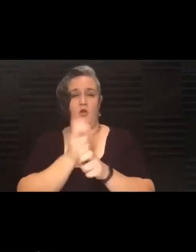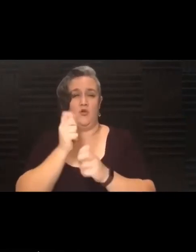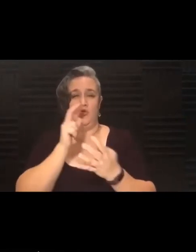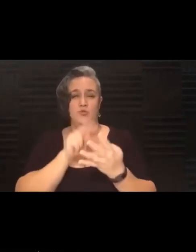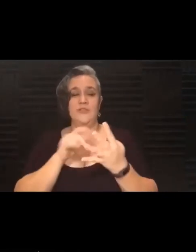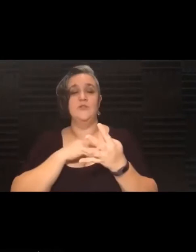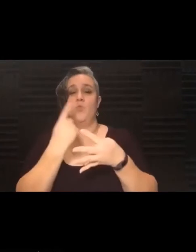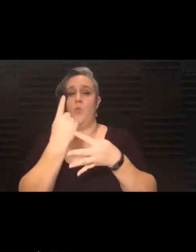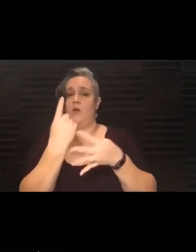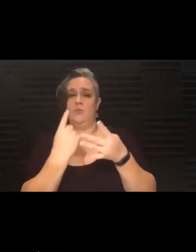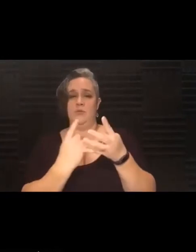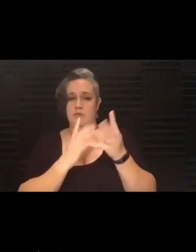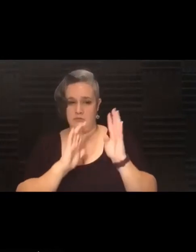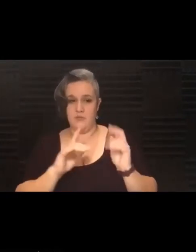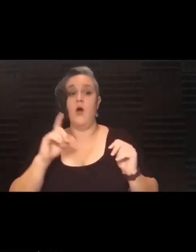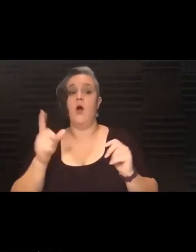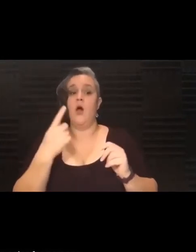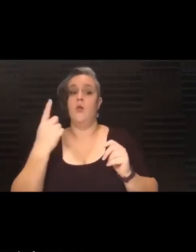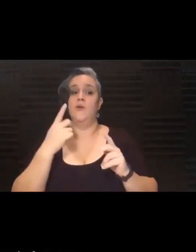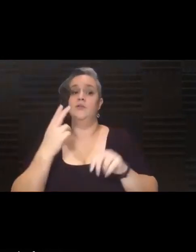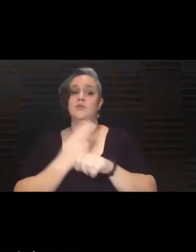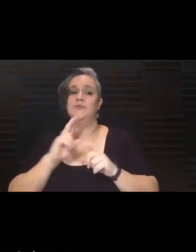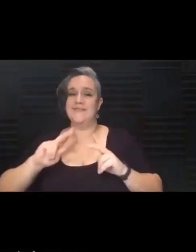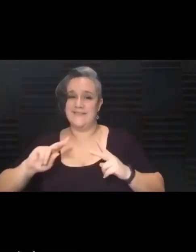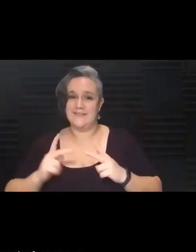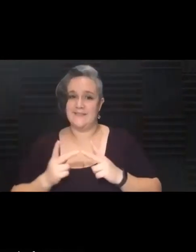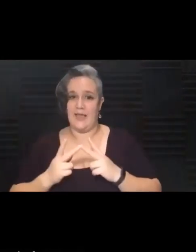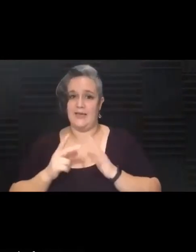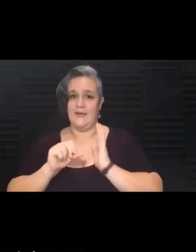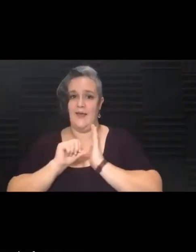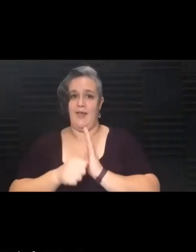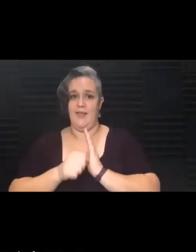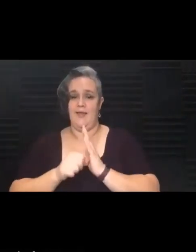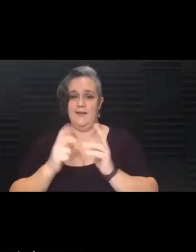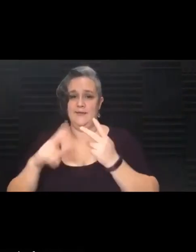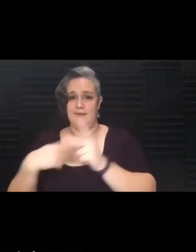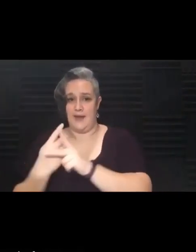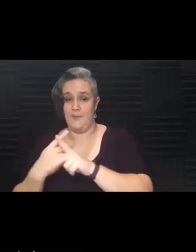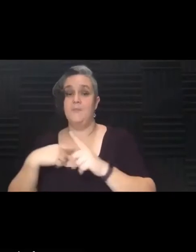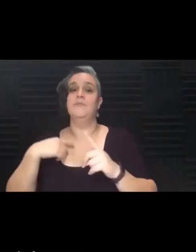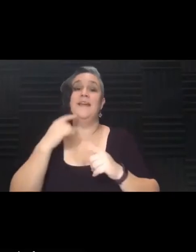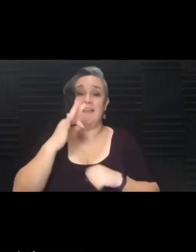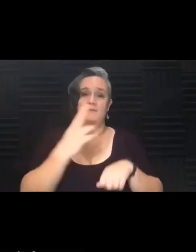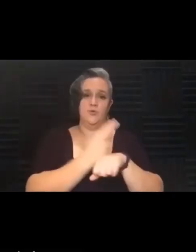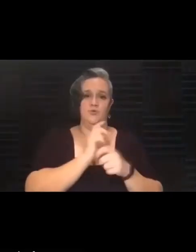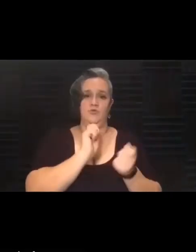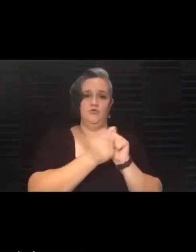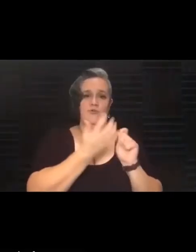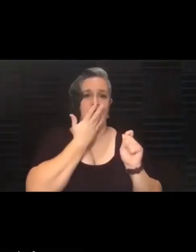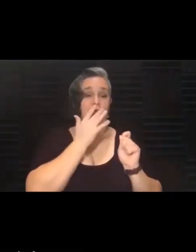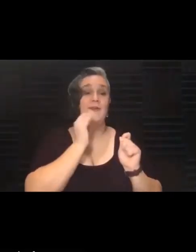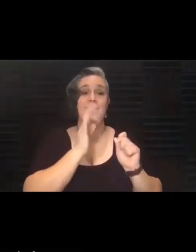to the rule is to always use a second highlighting method along with a change in color for persons who are